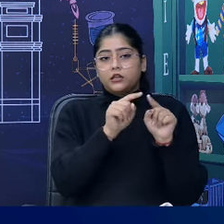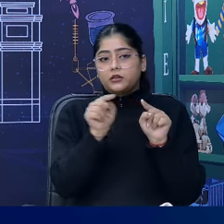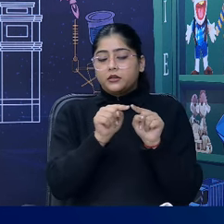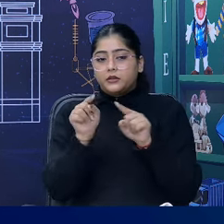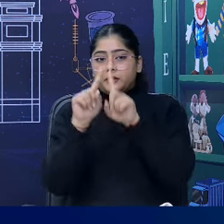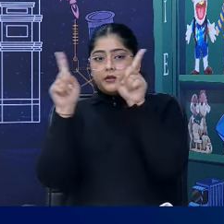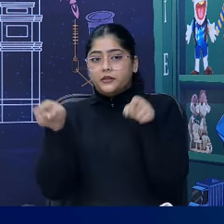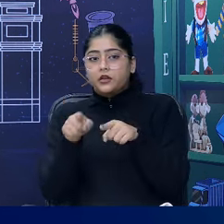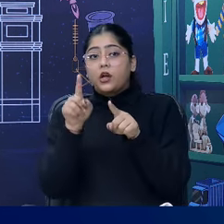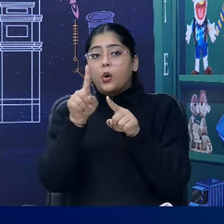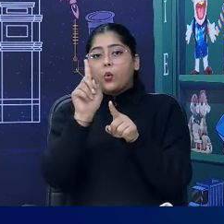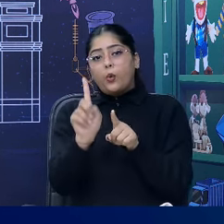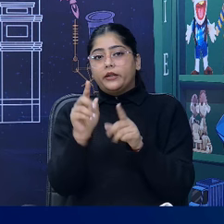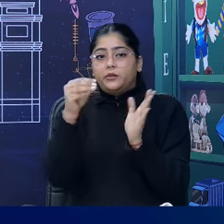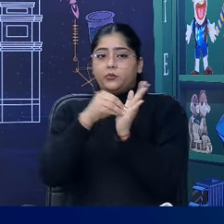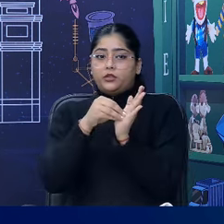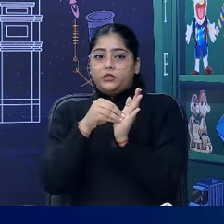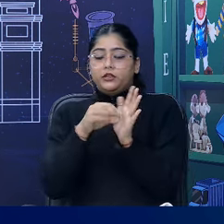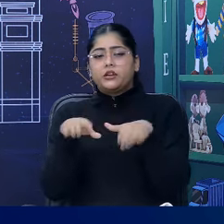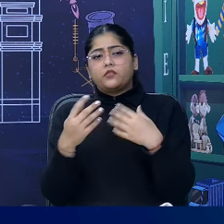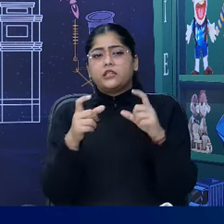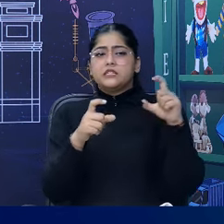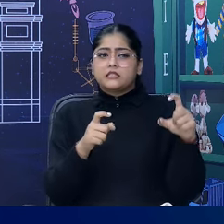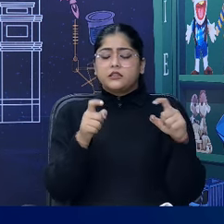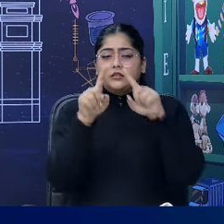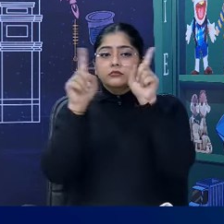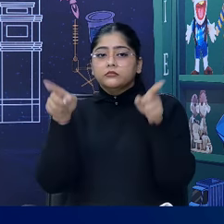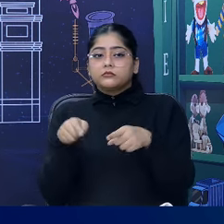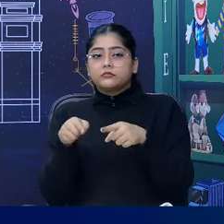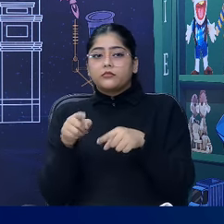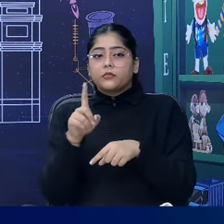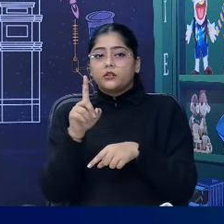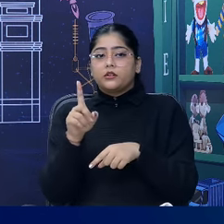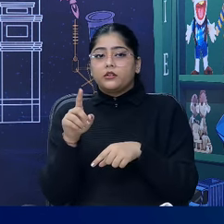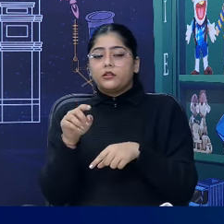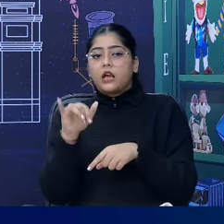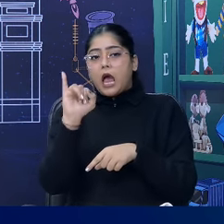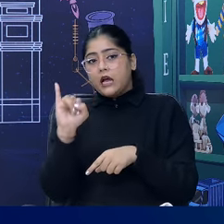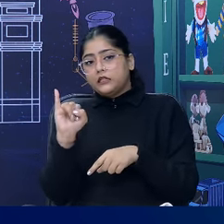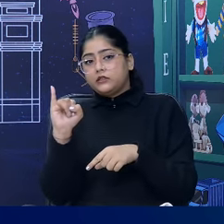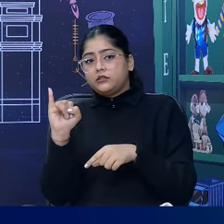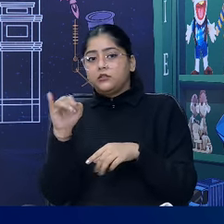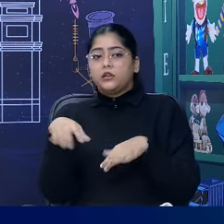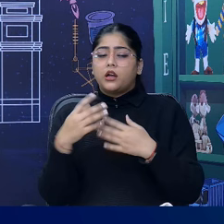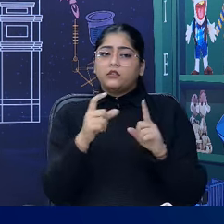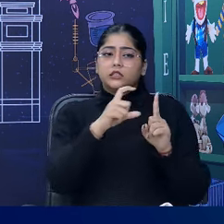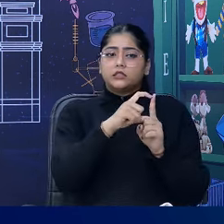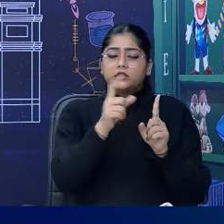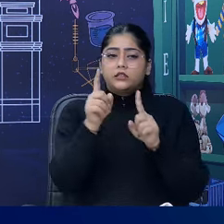write only one element. Another example, you can see iota. Further, one more